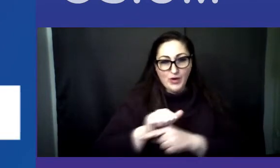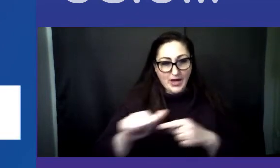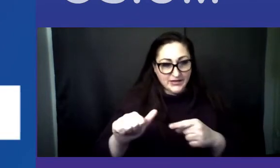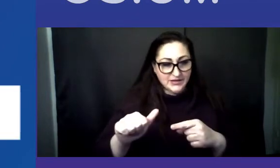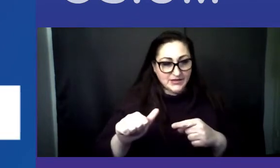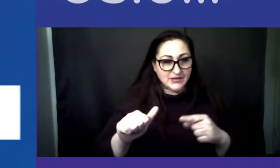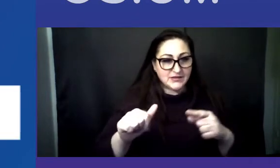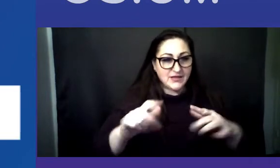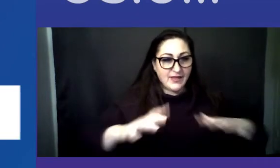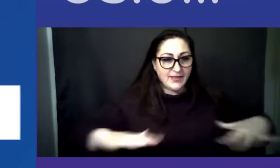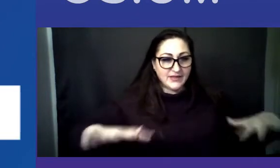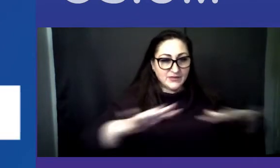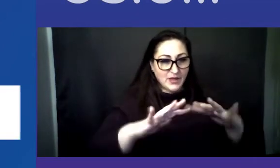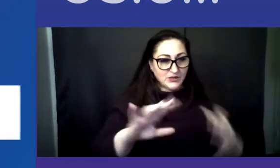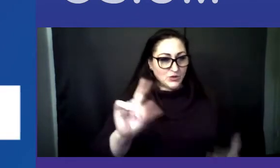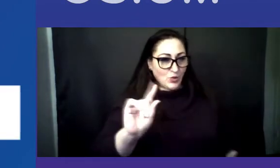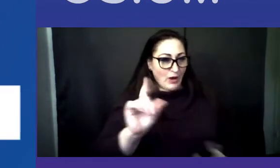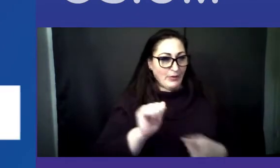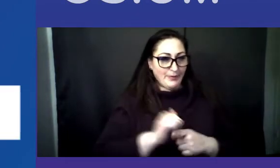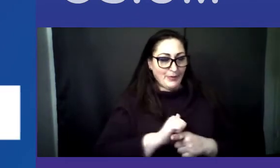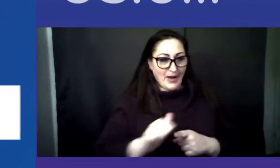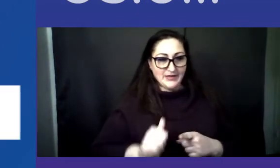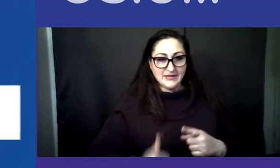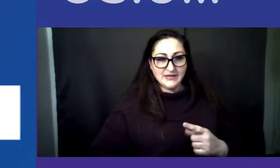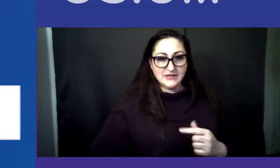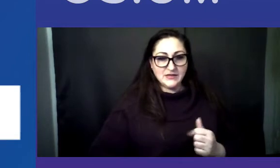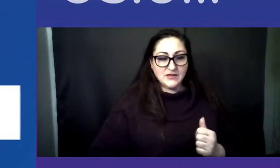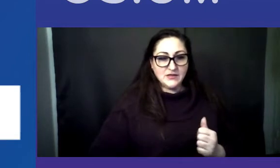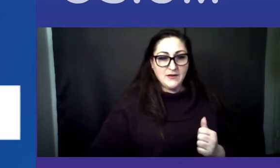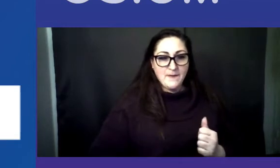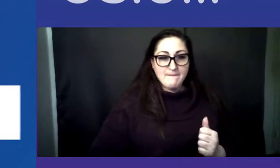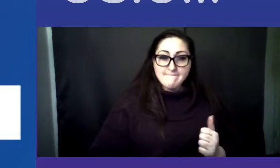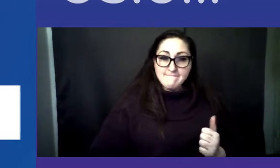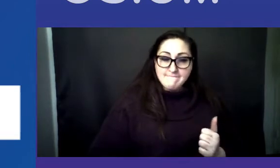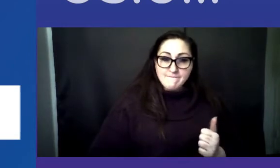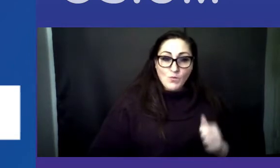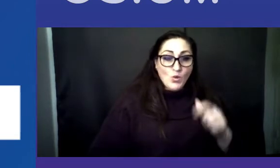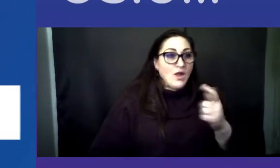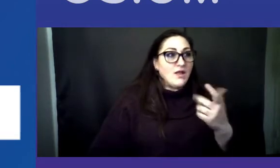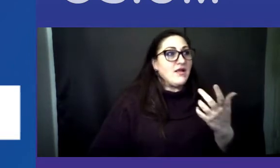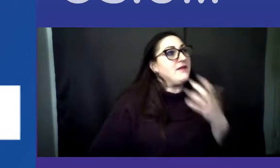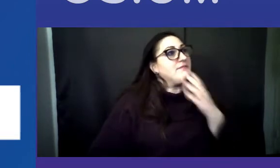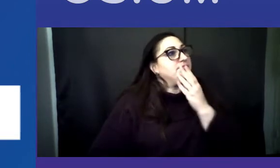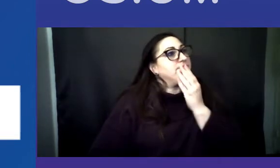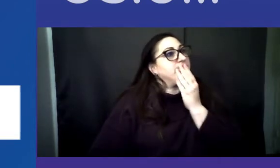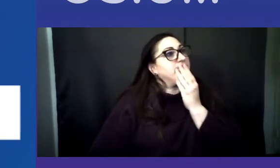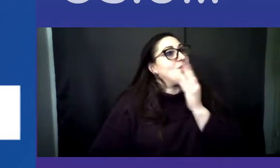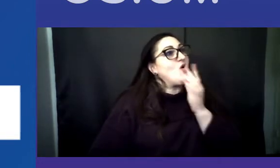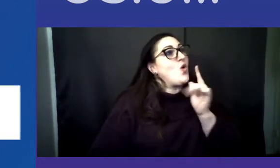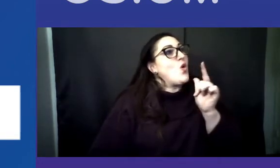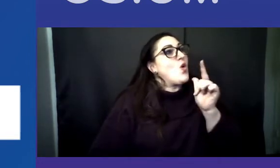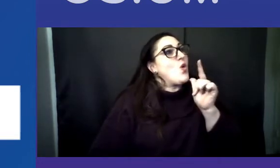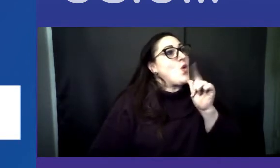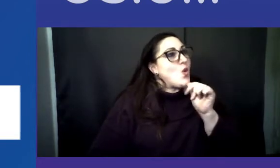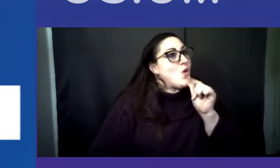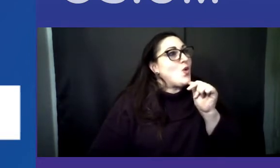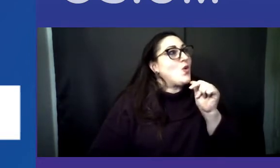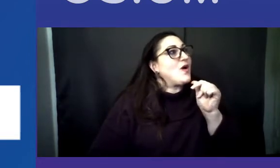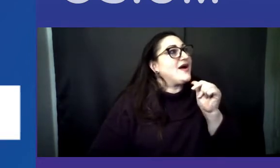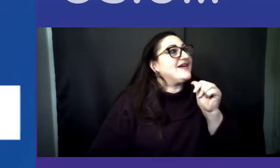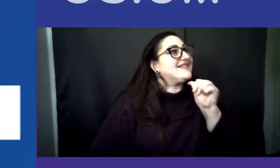spaces where we practice, who is not there. Some of that, all of that has its systemic